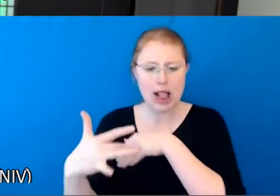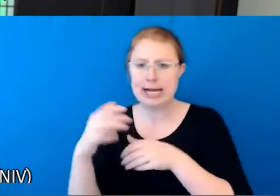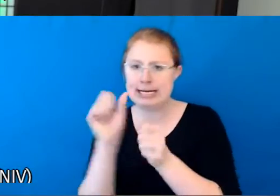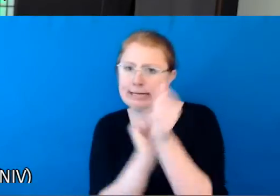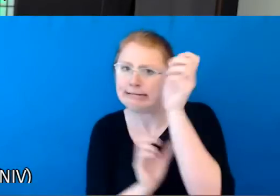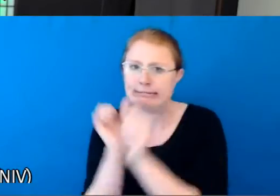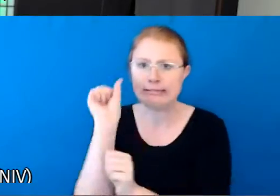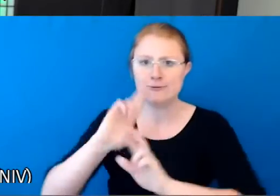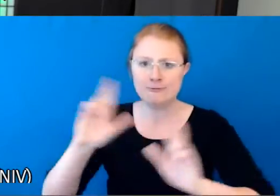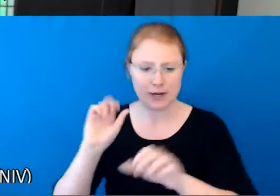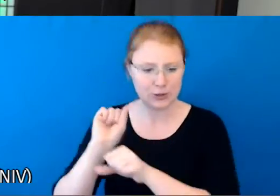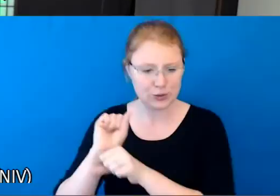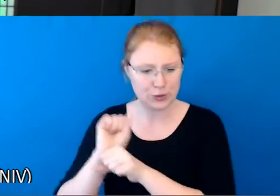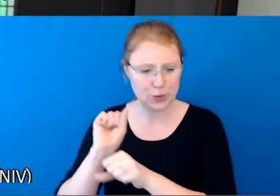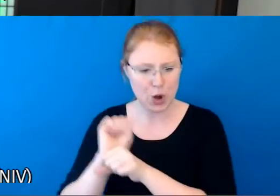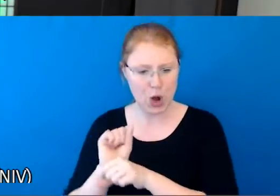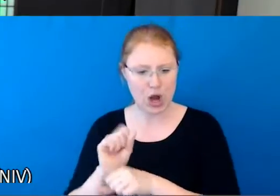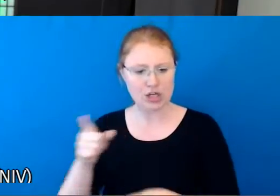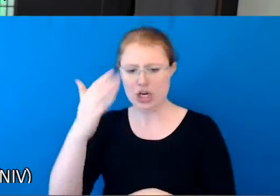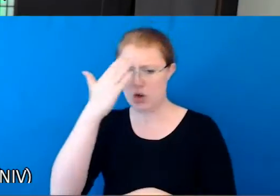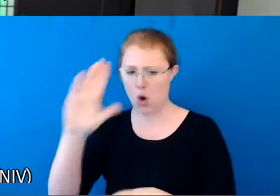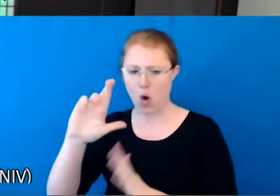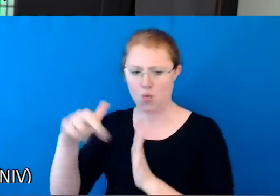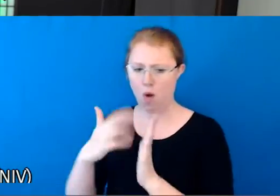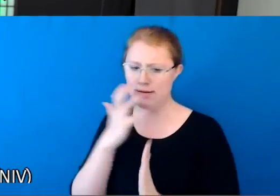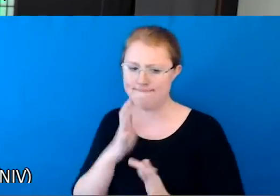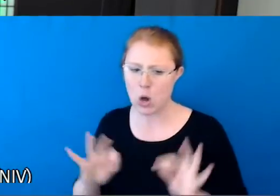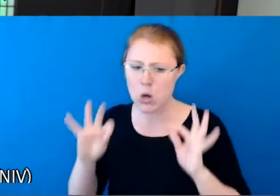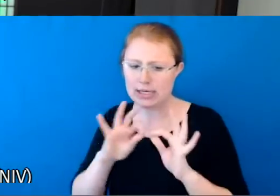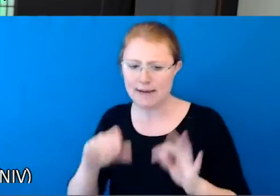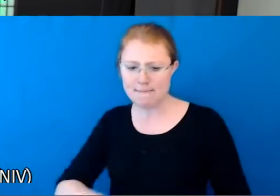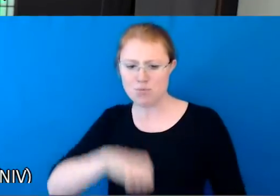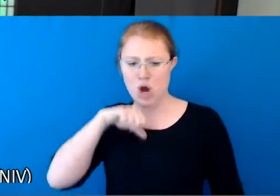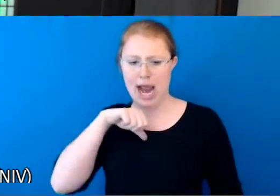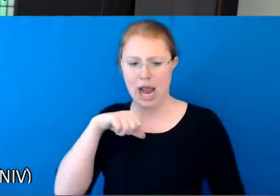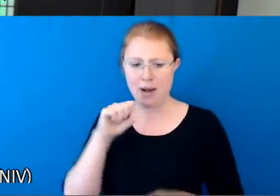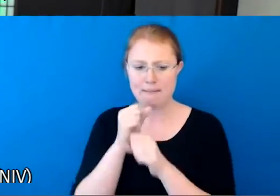holds the distaff and grasps the spindle with her fingers.